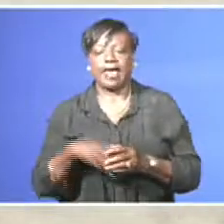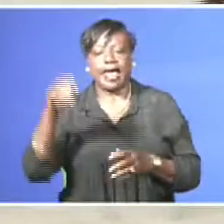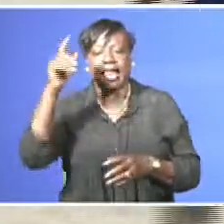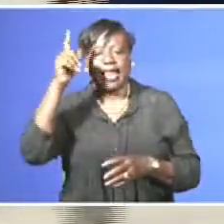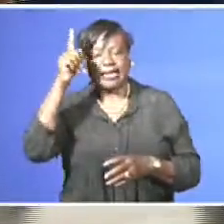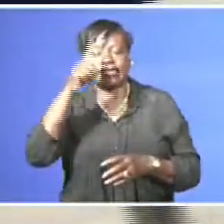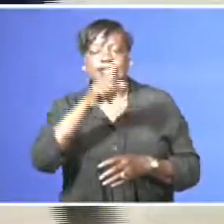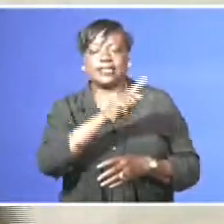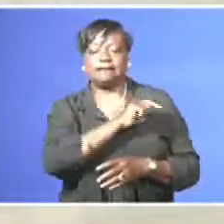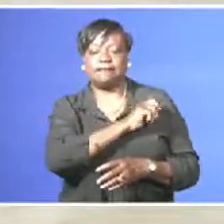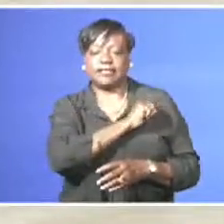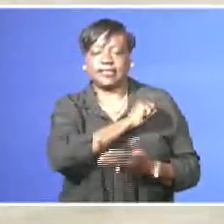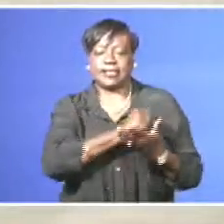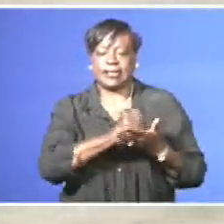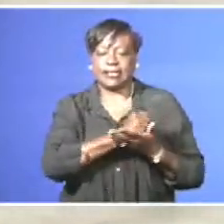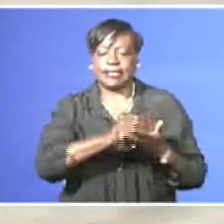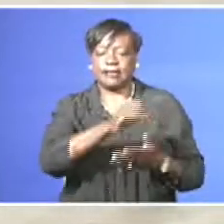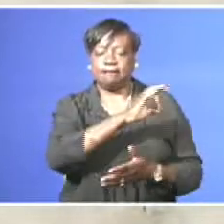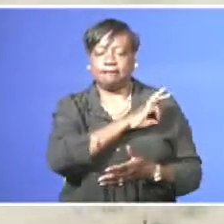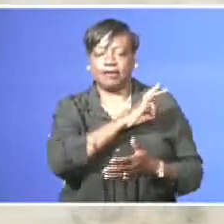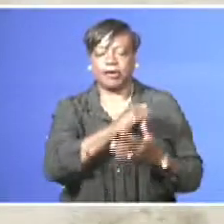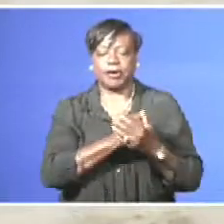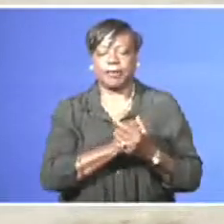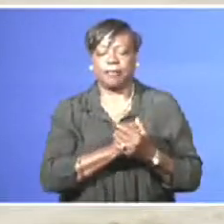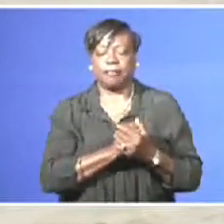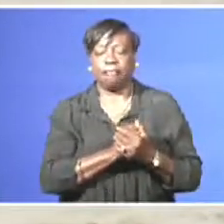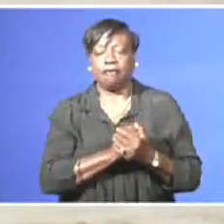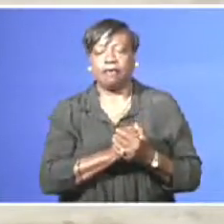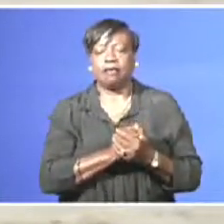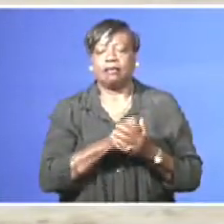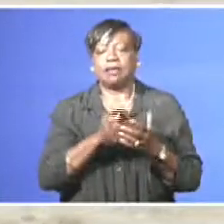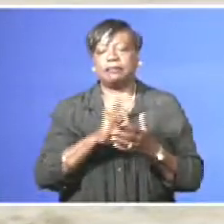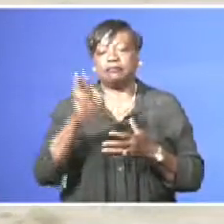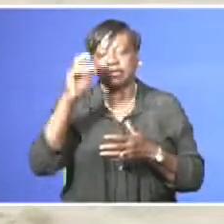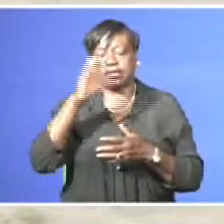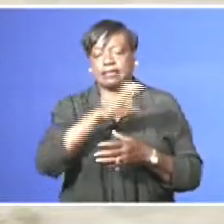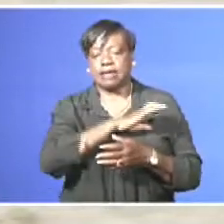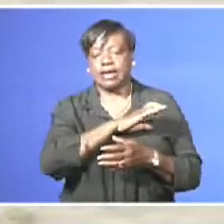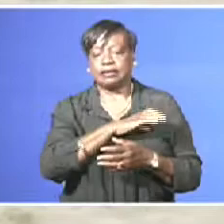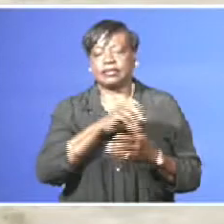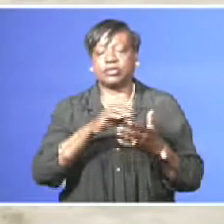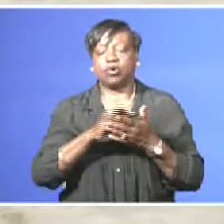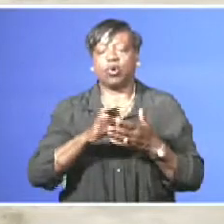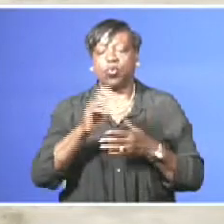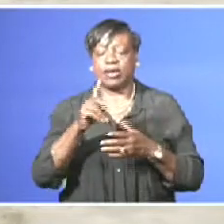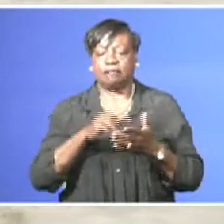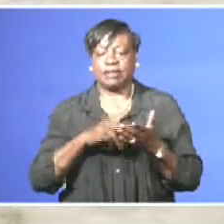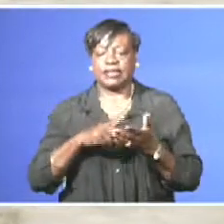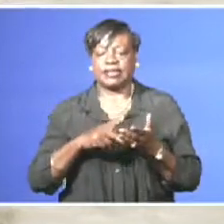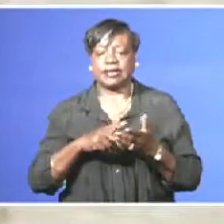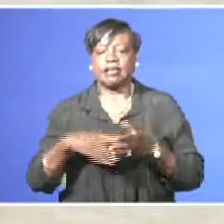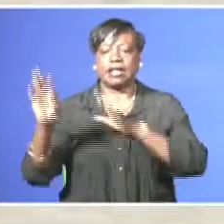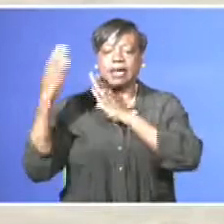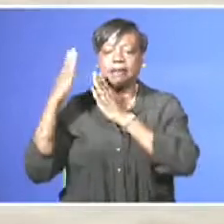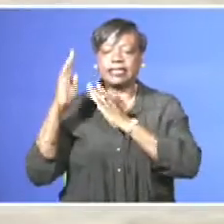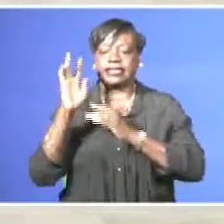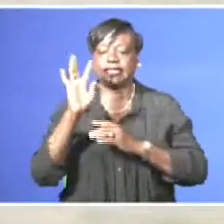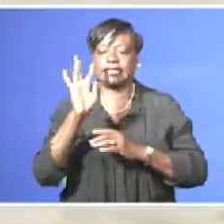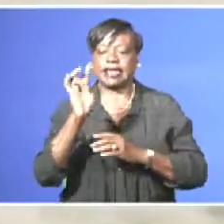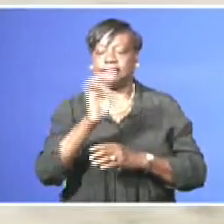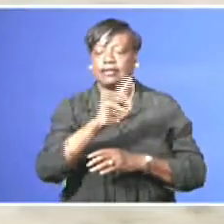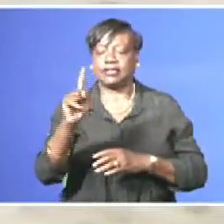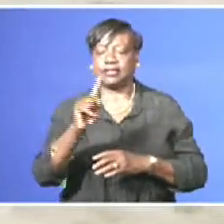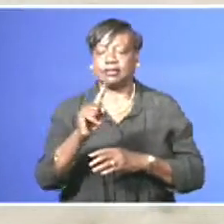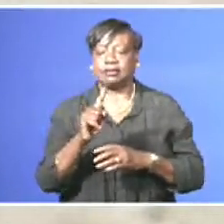against Spain. Gavin Christie and Dwayne Forbes scored 1 goal apiece in the Bahamas' 7-4 loss. In the 2 games played so